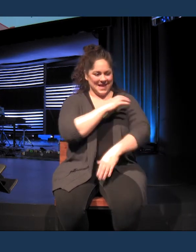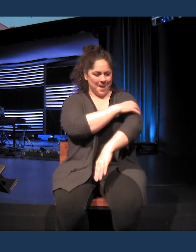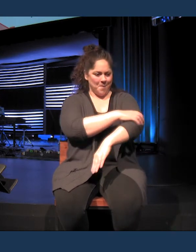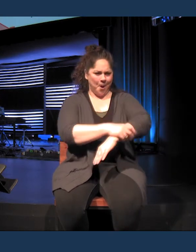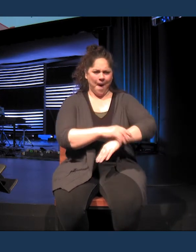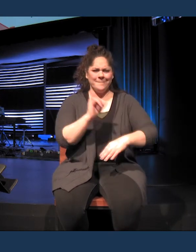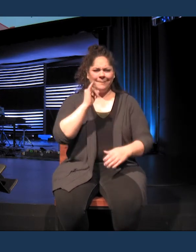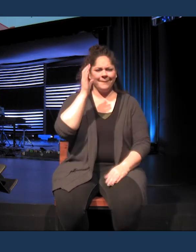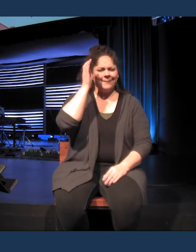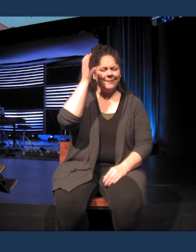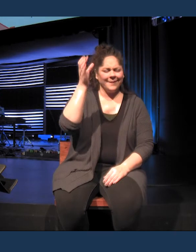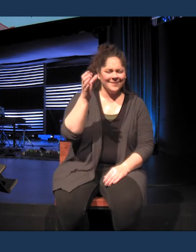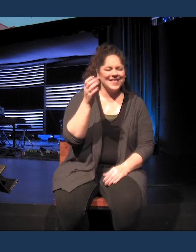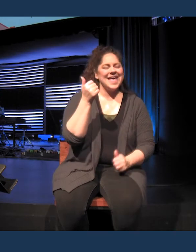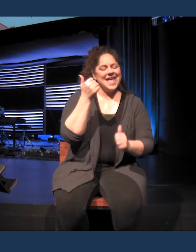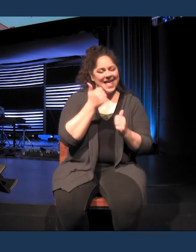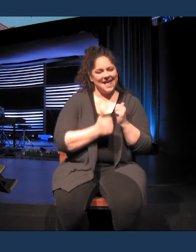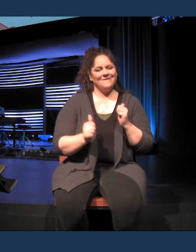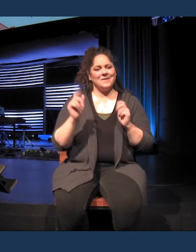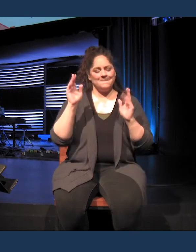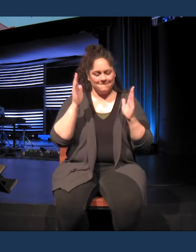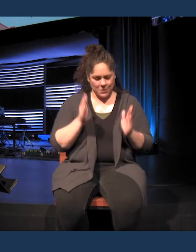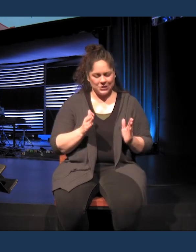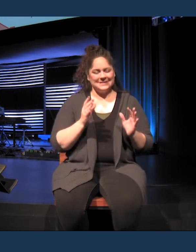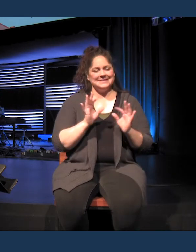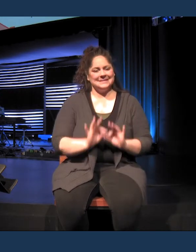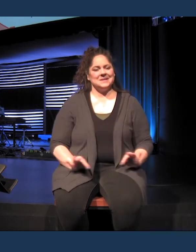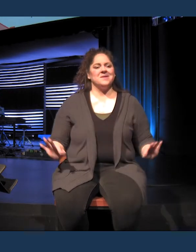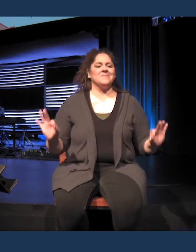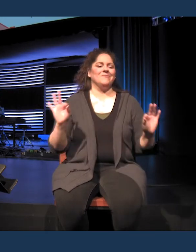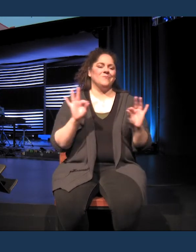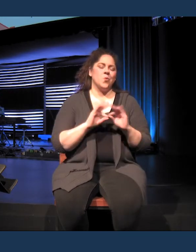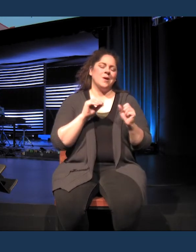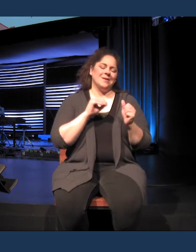body. Every person is important in the body of Christ.